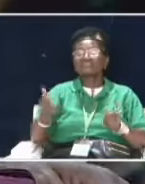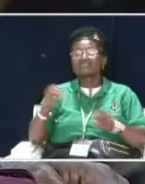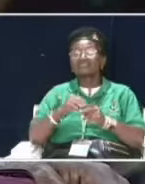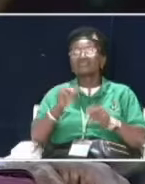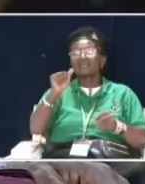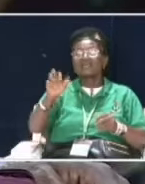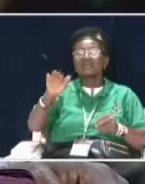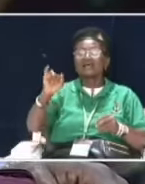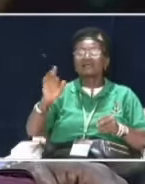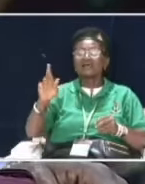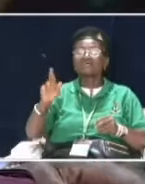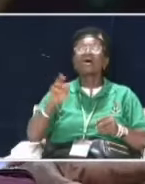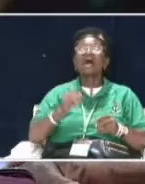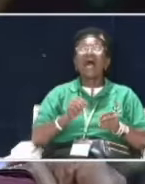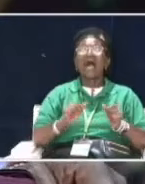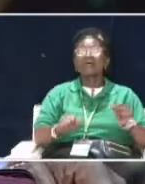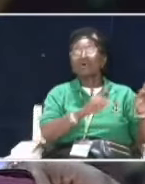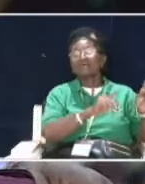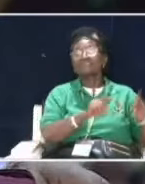According to